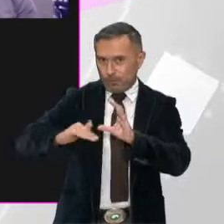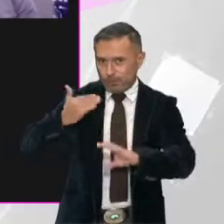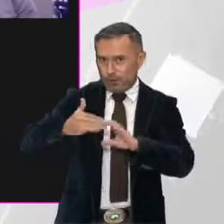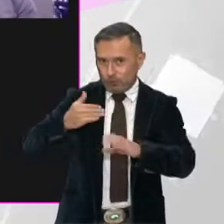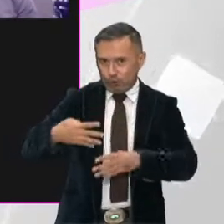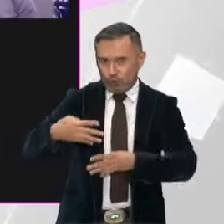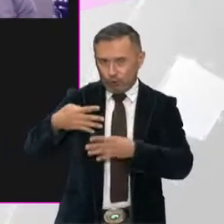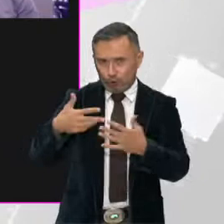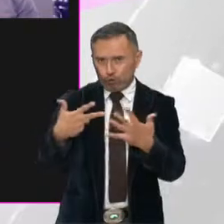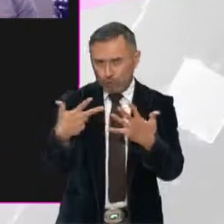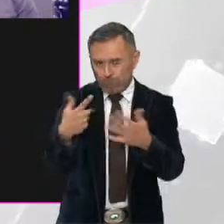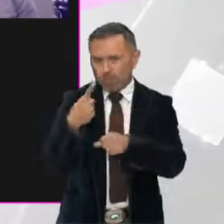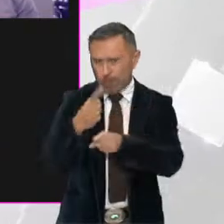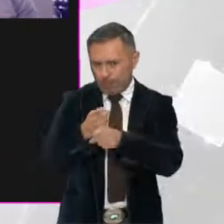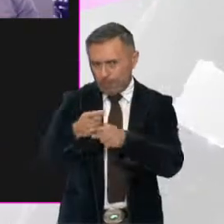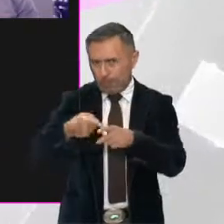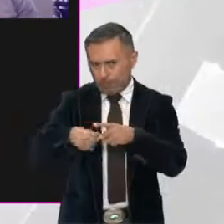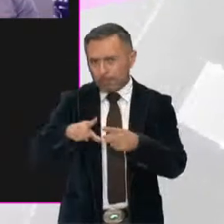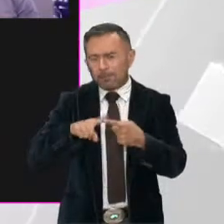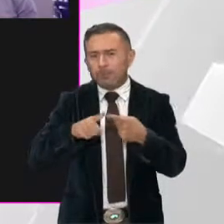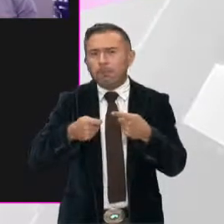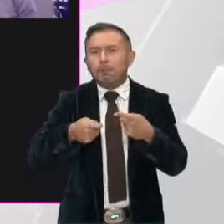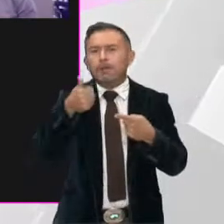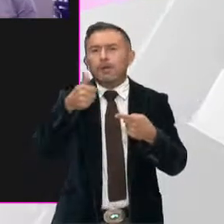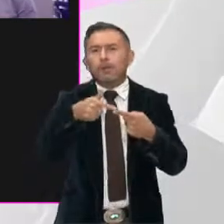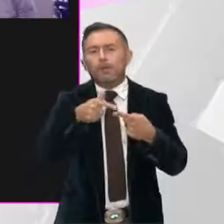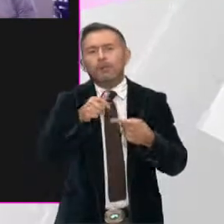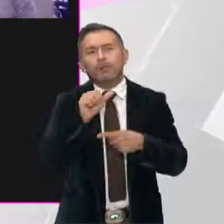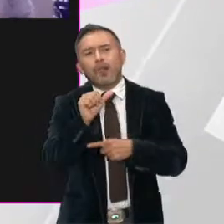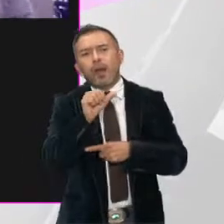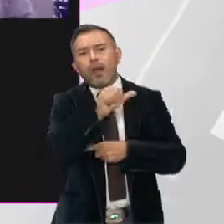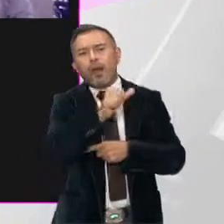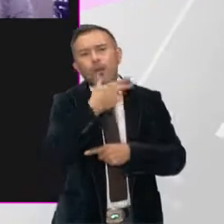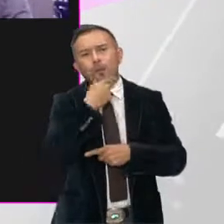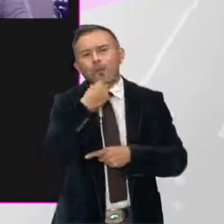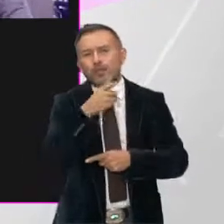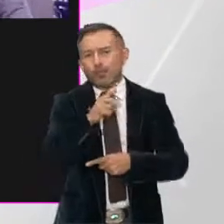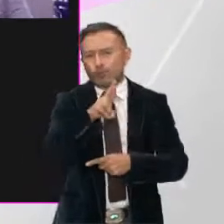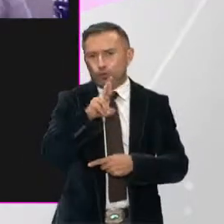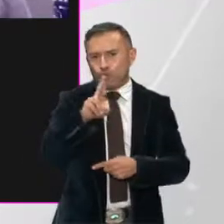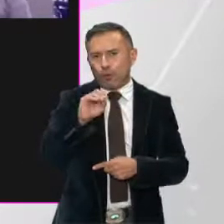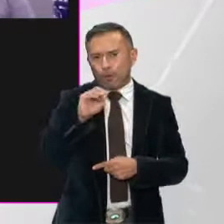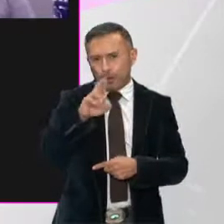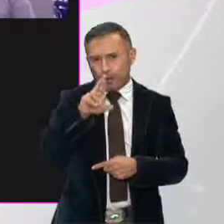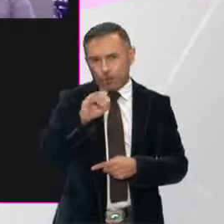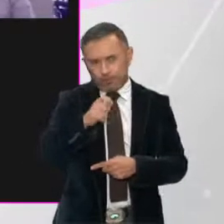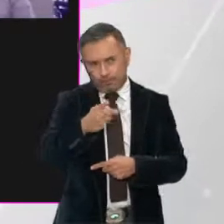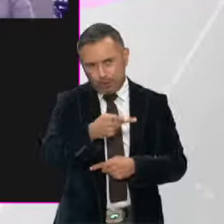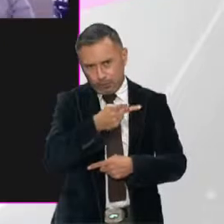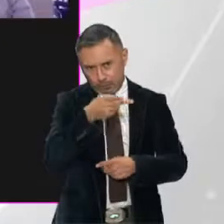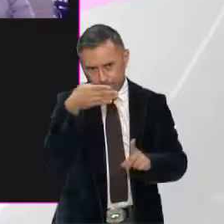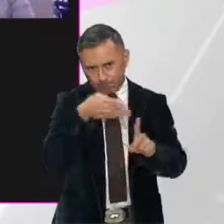that have been sent in writing. The first question is for Dr. Romero.